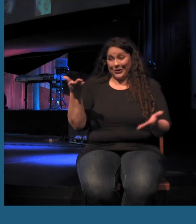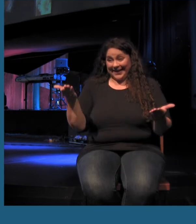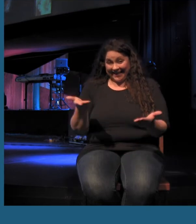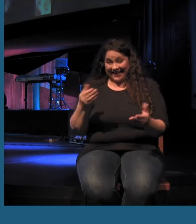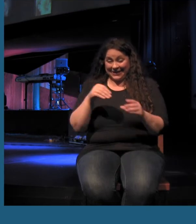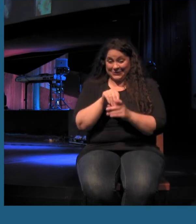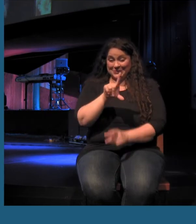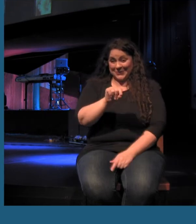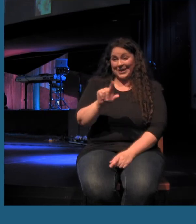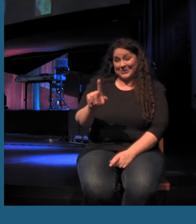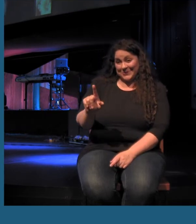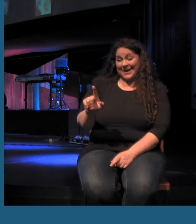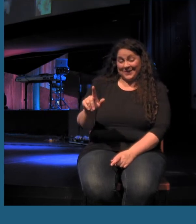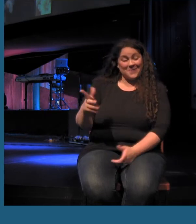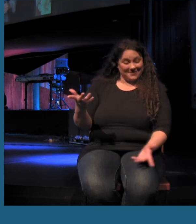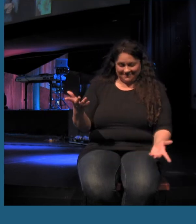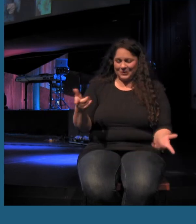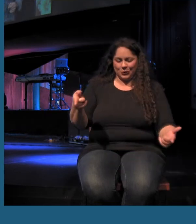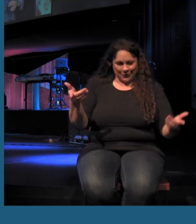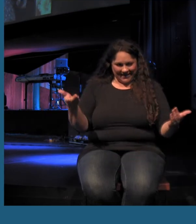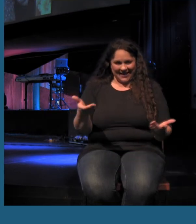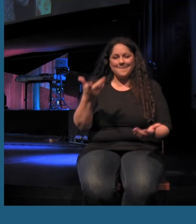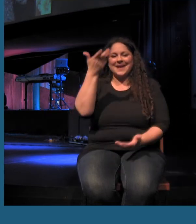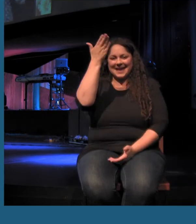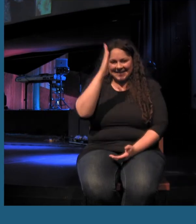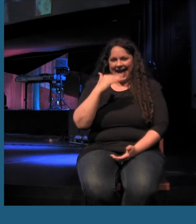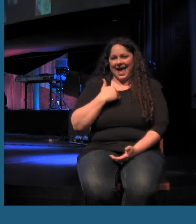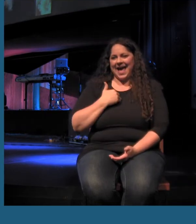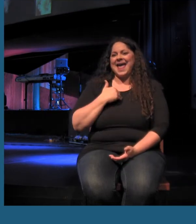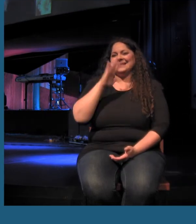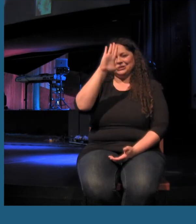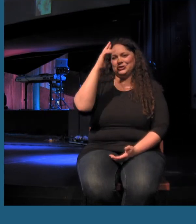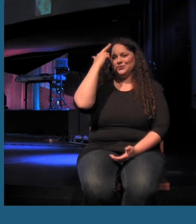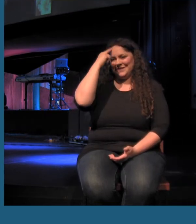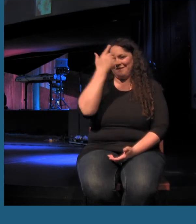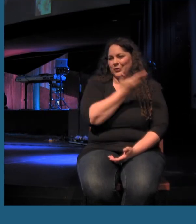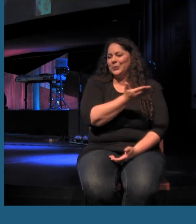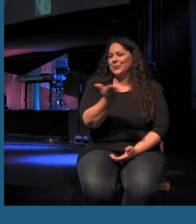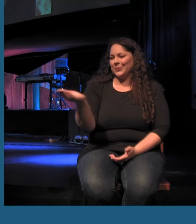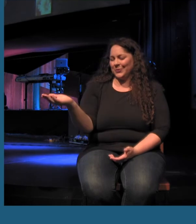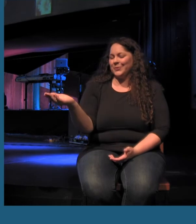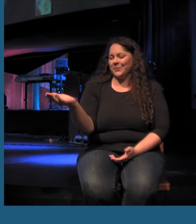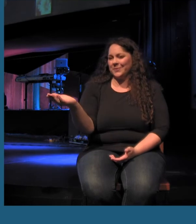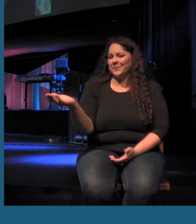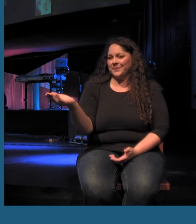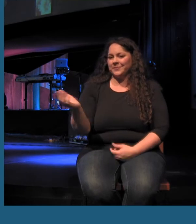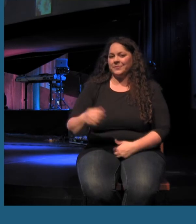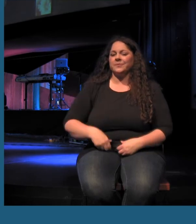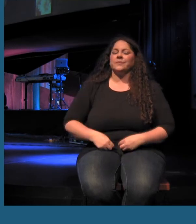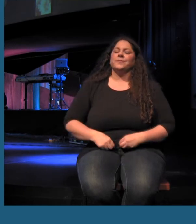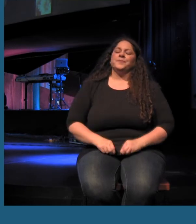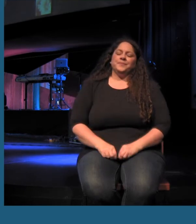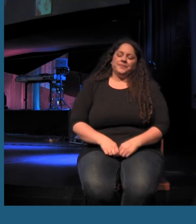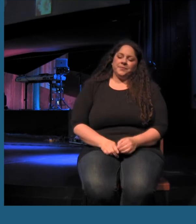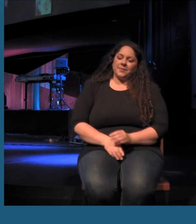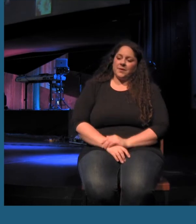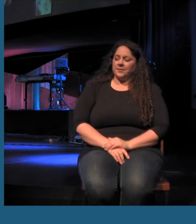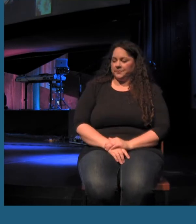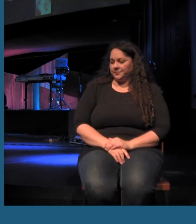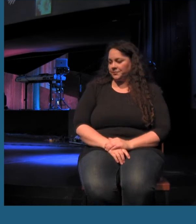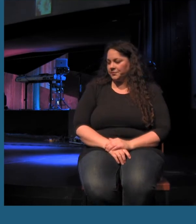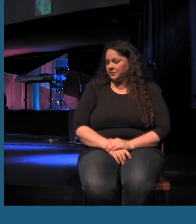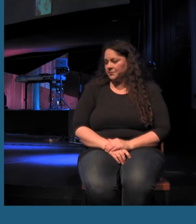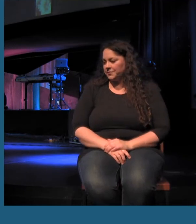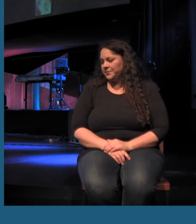That clarity of vision answers the question why. But you also can't ignore the facts, right? You got to deal